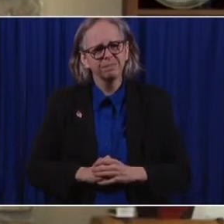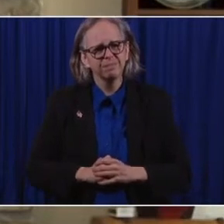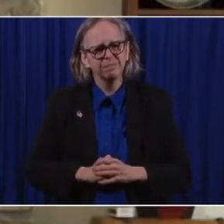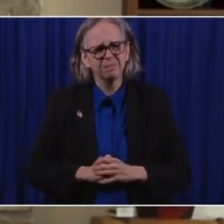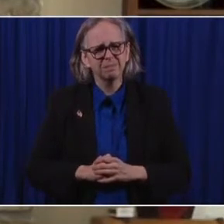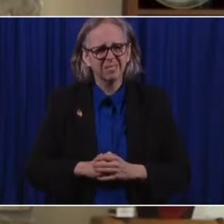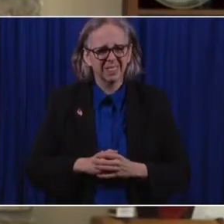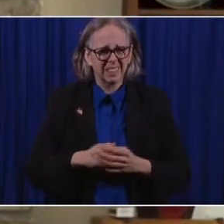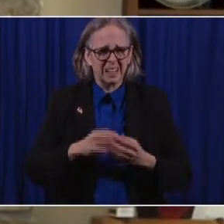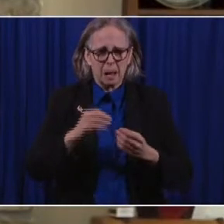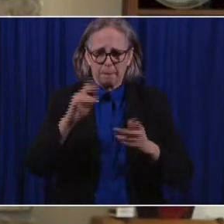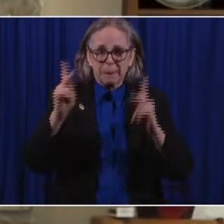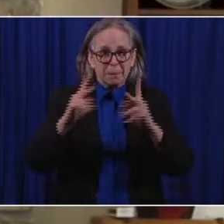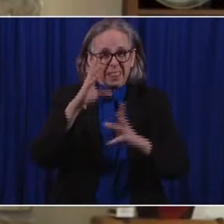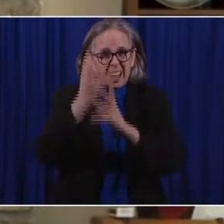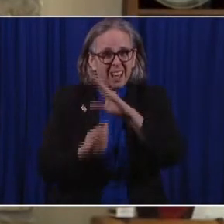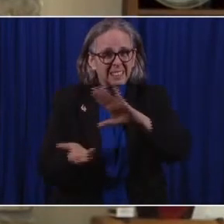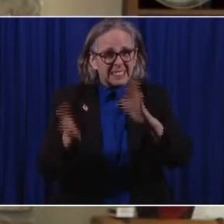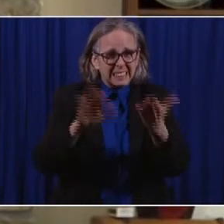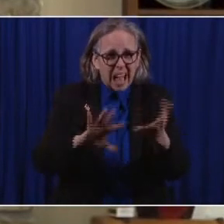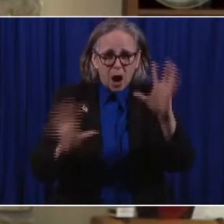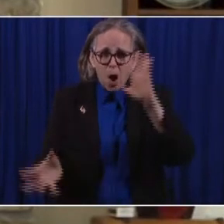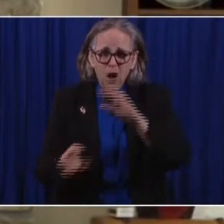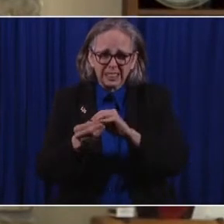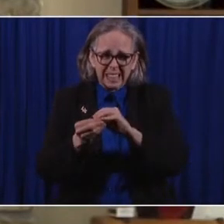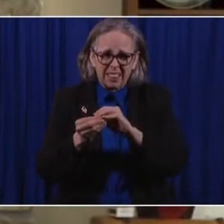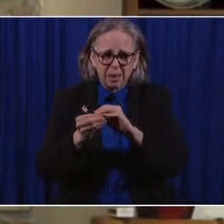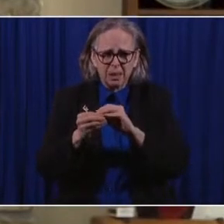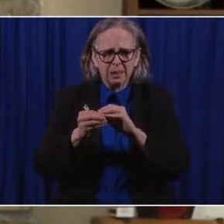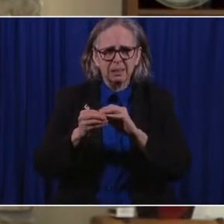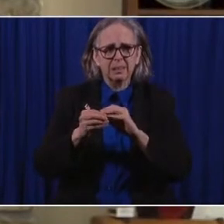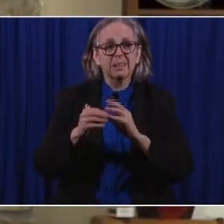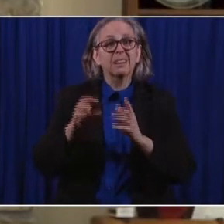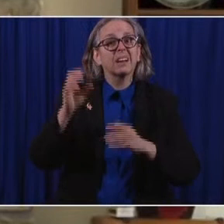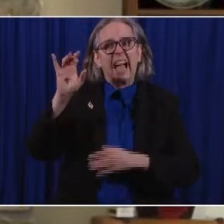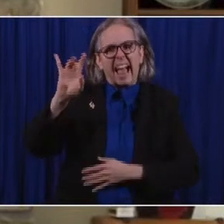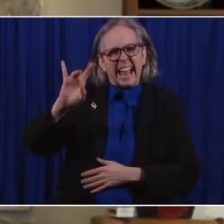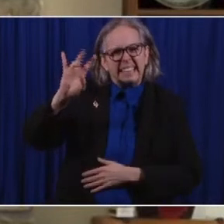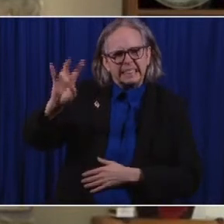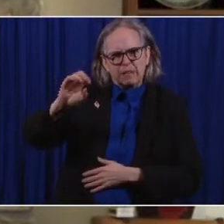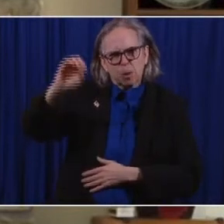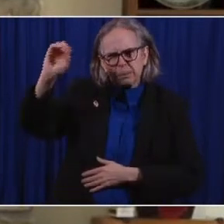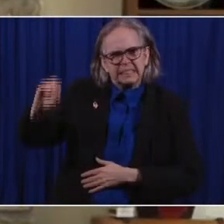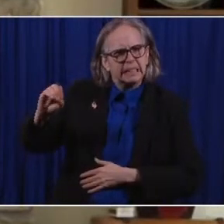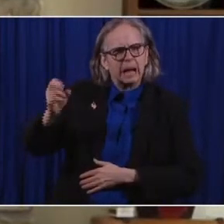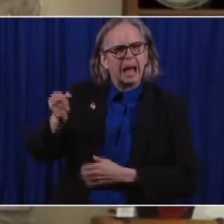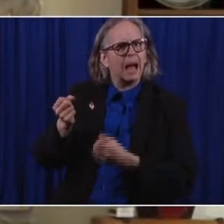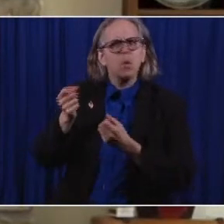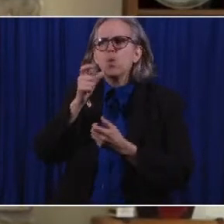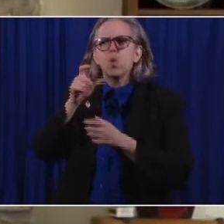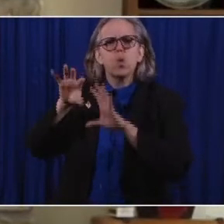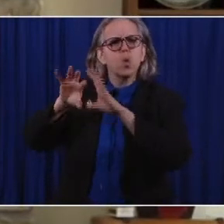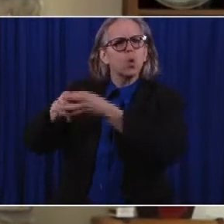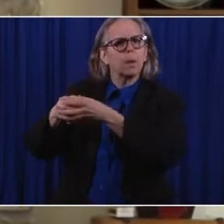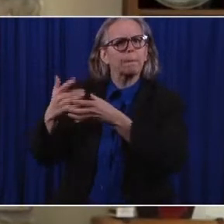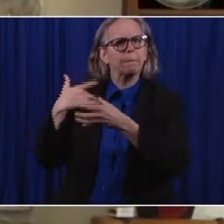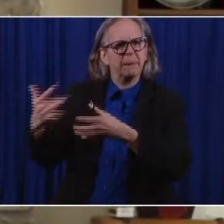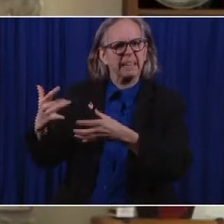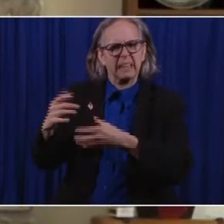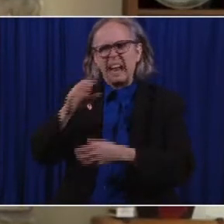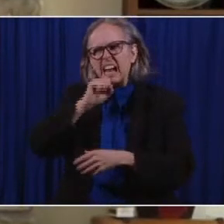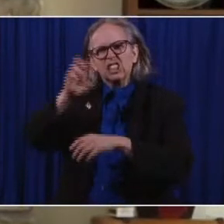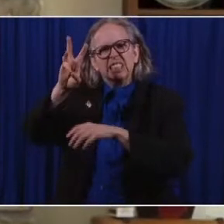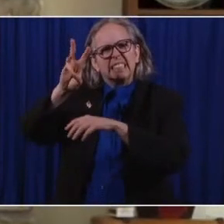87% of all deaths in the state of Ohio have occurred with people 65 years of age or older. 87%.